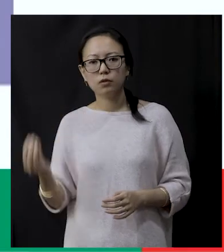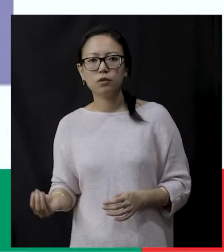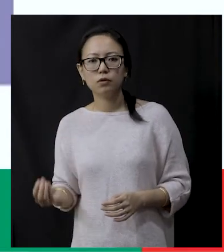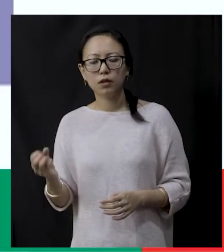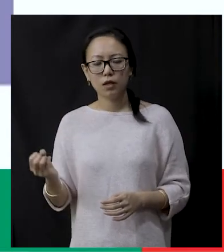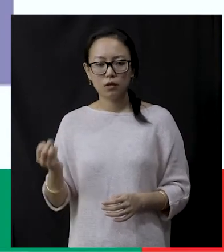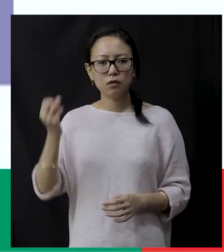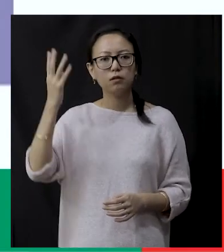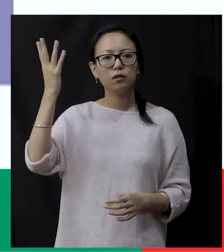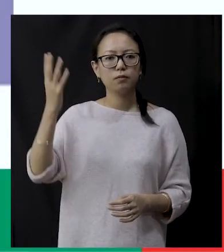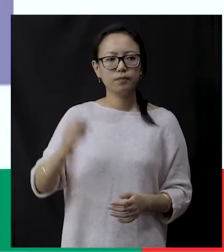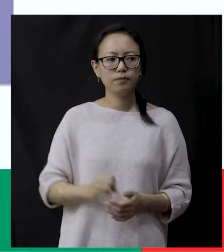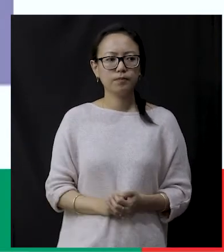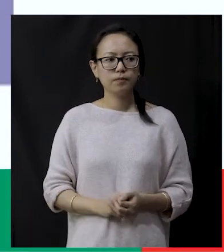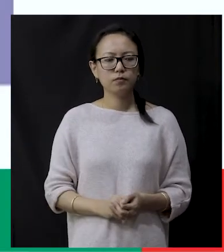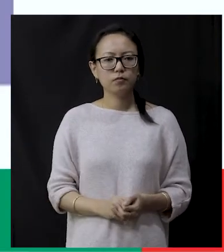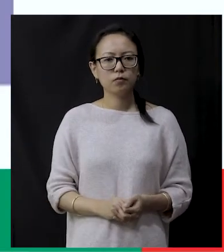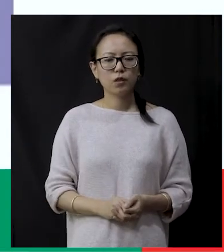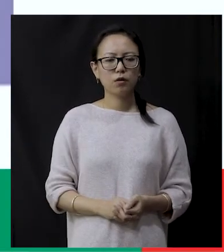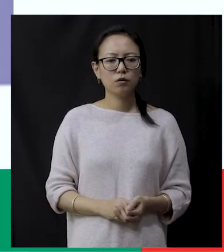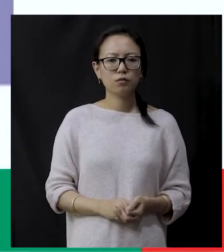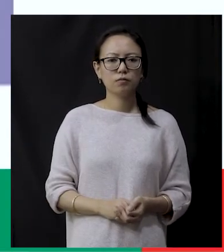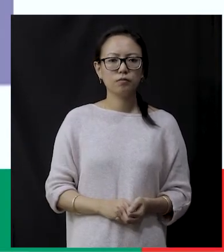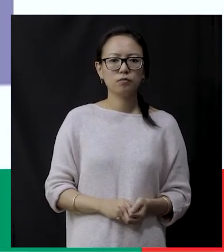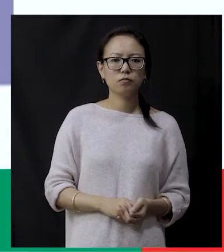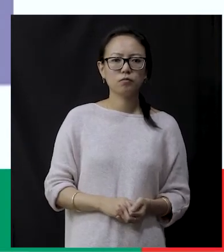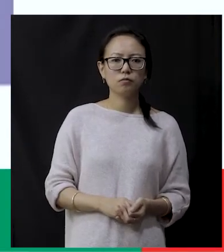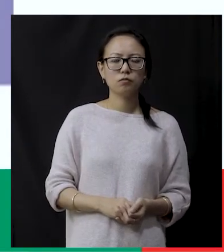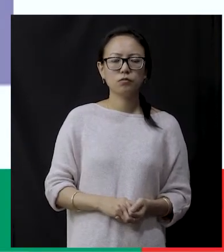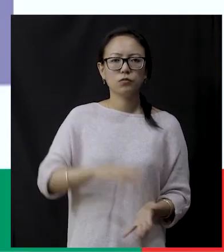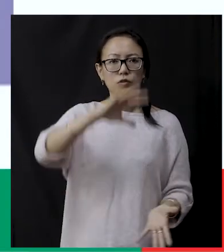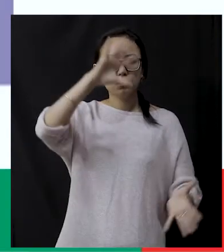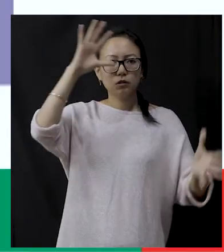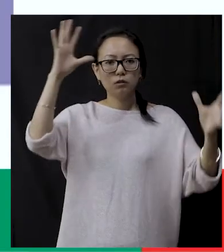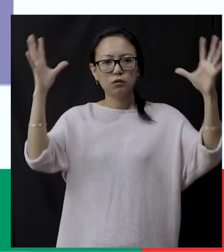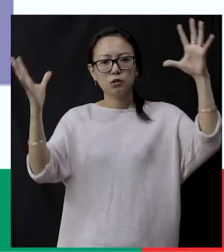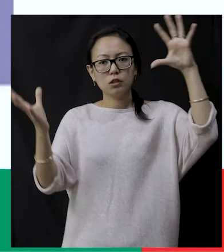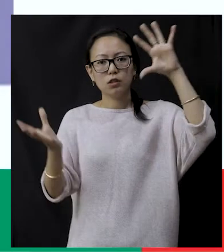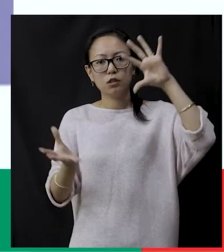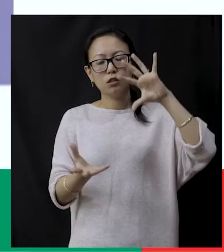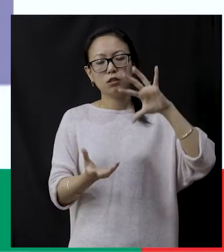do you know that the Earth rotates?